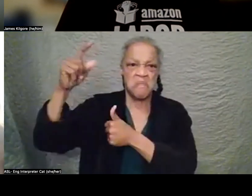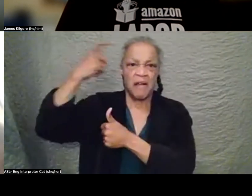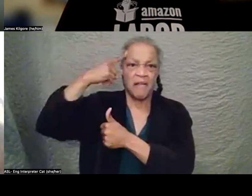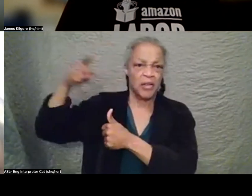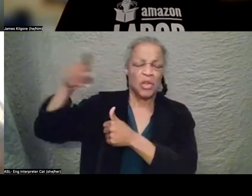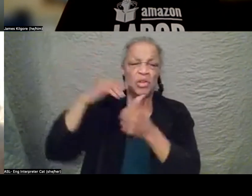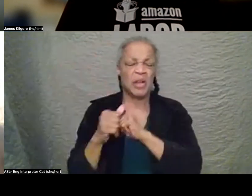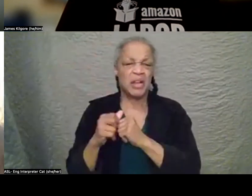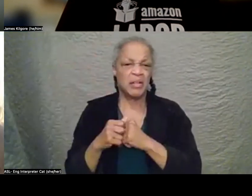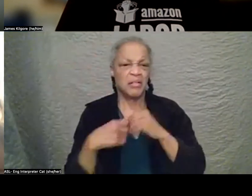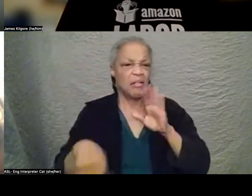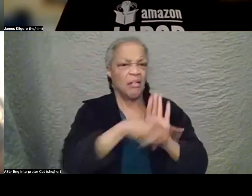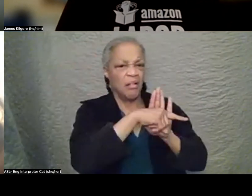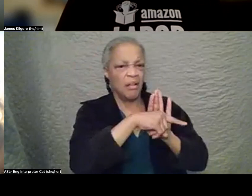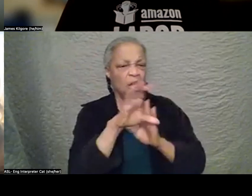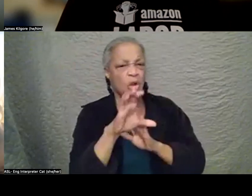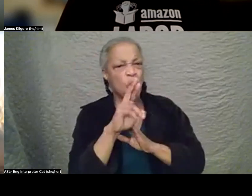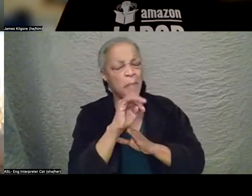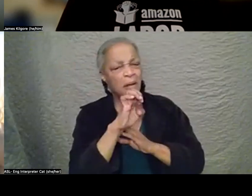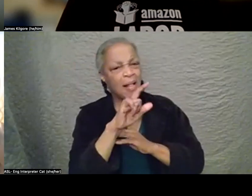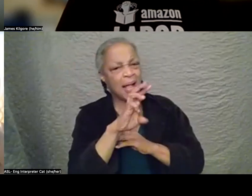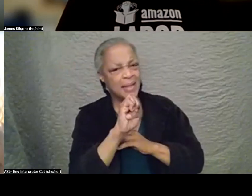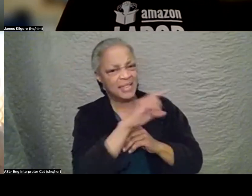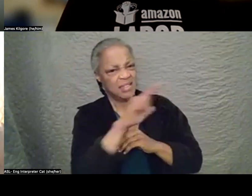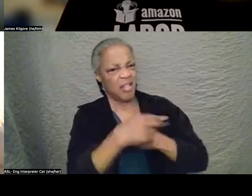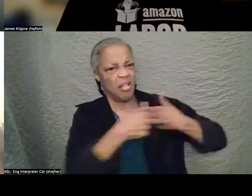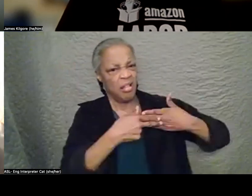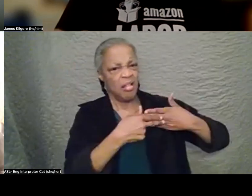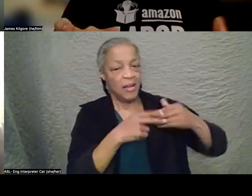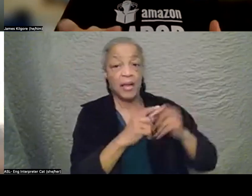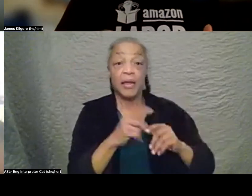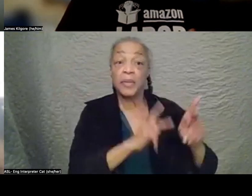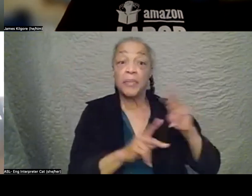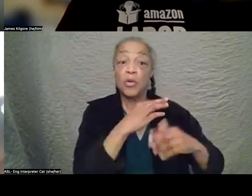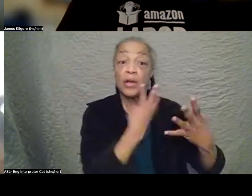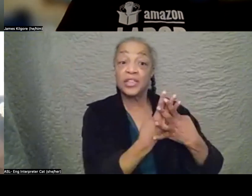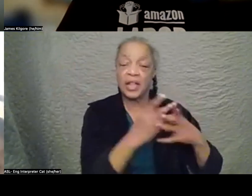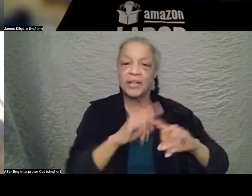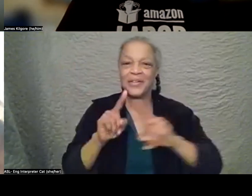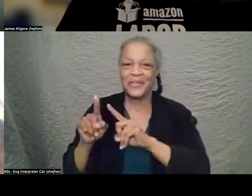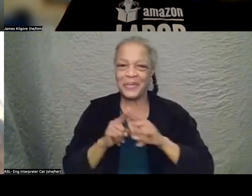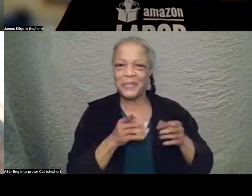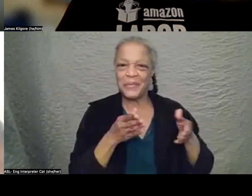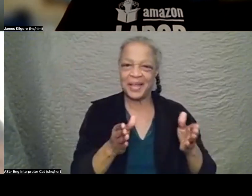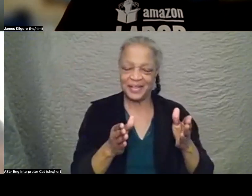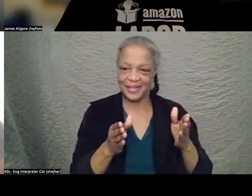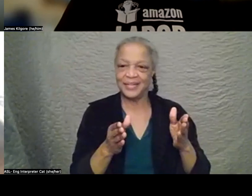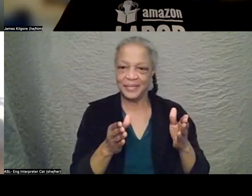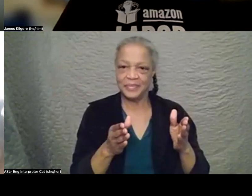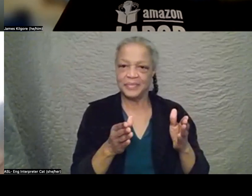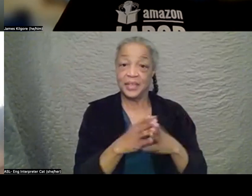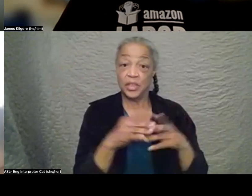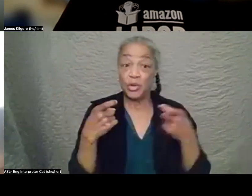criminalize people who are incarcerated in different ways. So one of the differences between